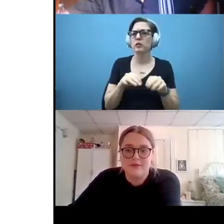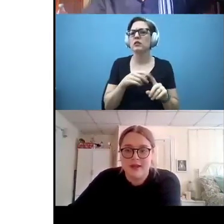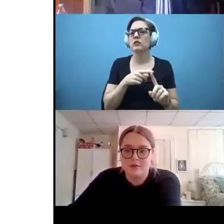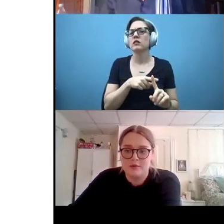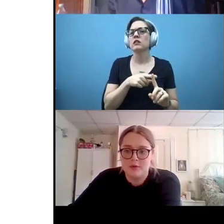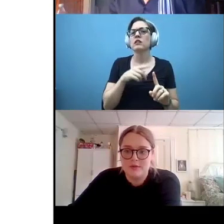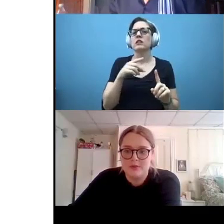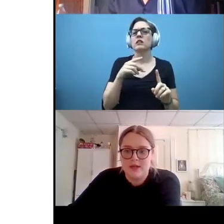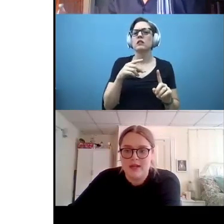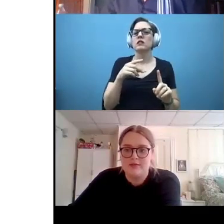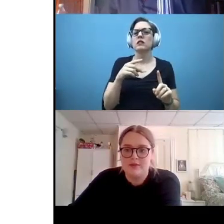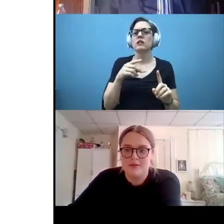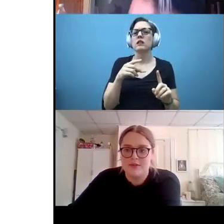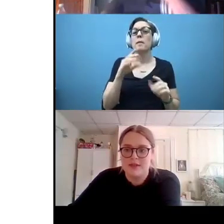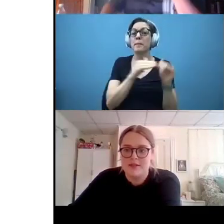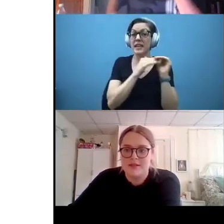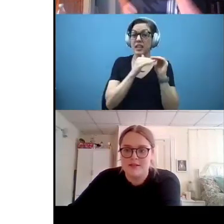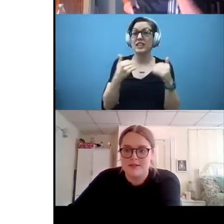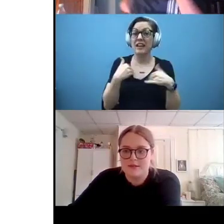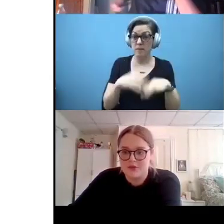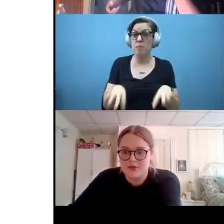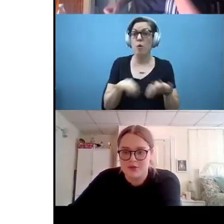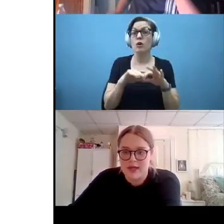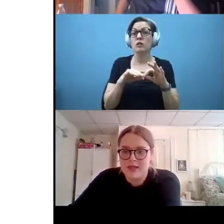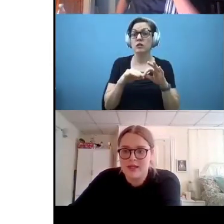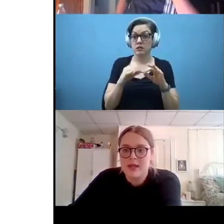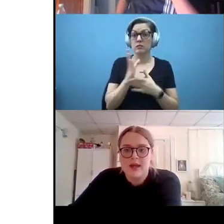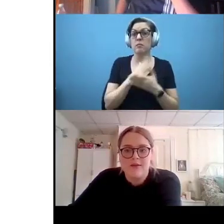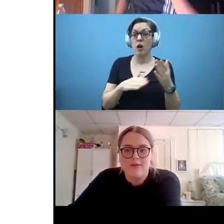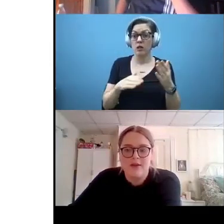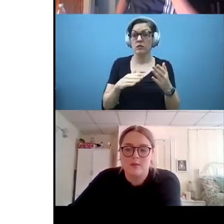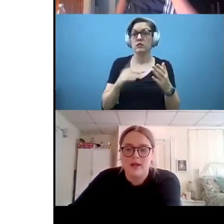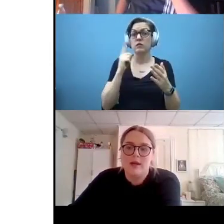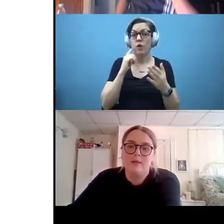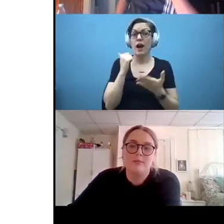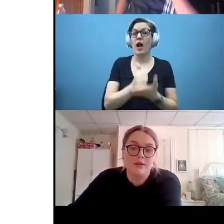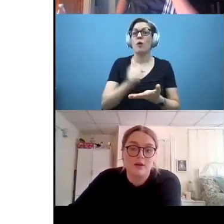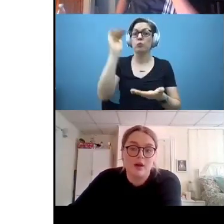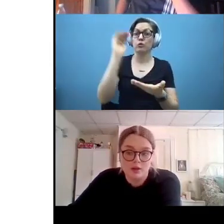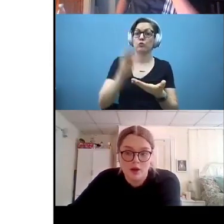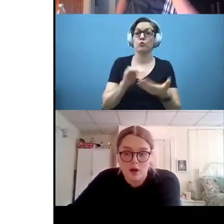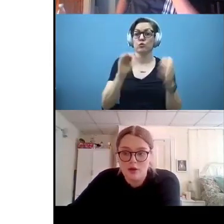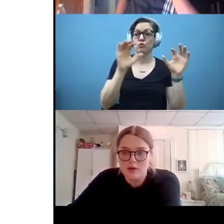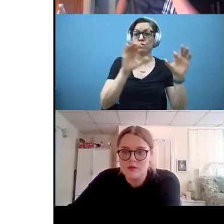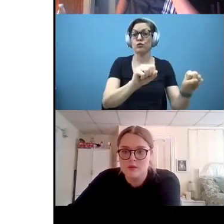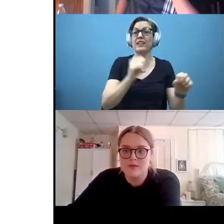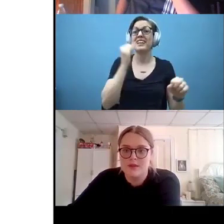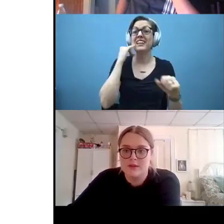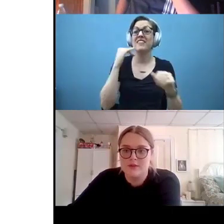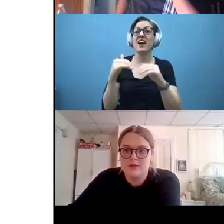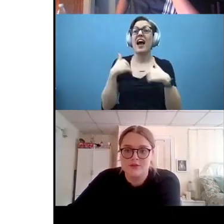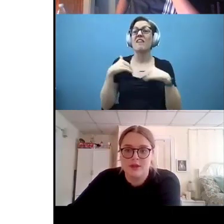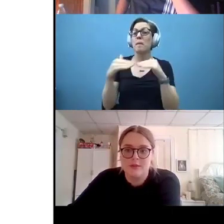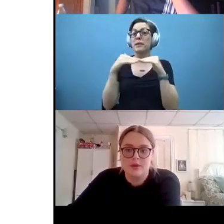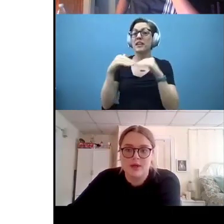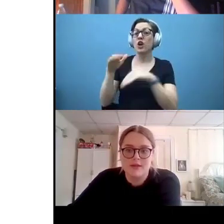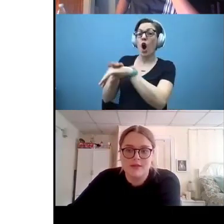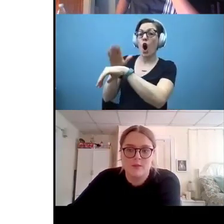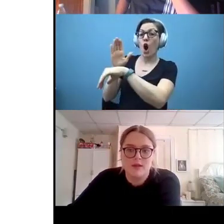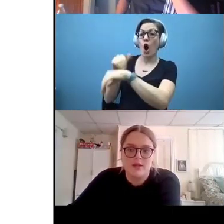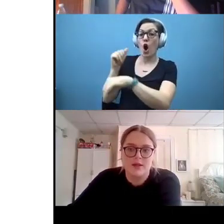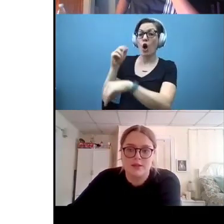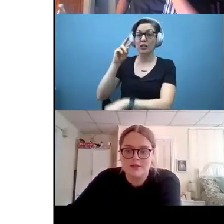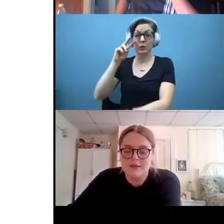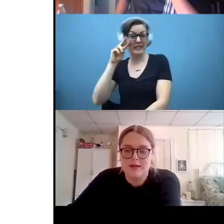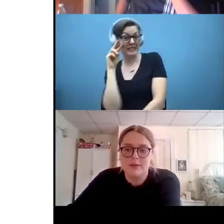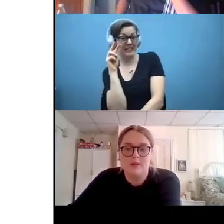have a vital role to play in reducing the incidences of restraint. If there were a peer on call to observe the restraint process